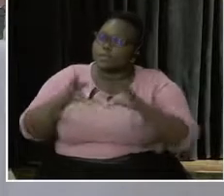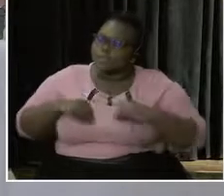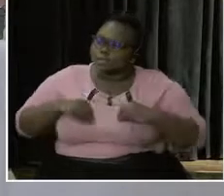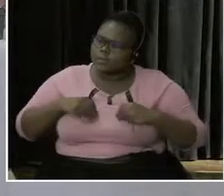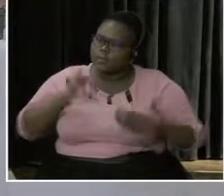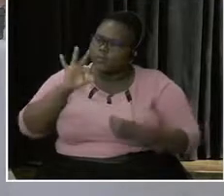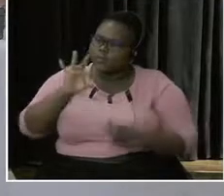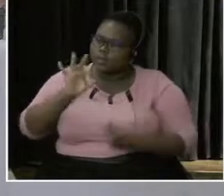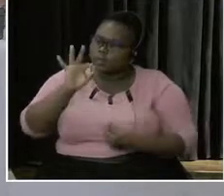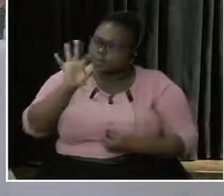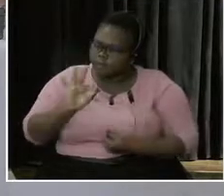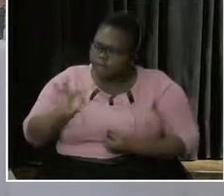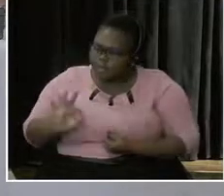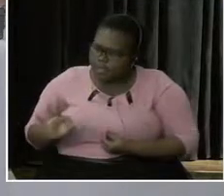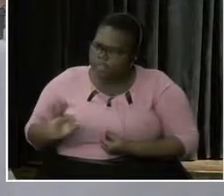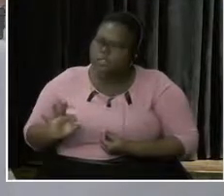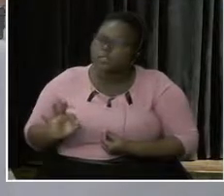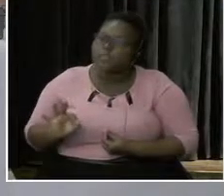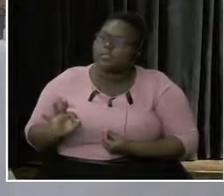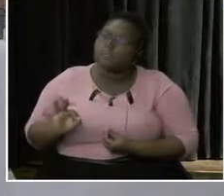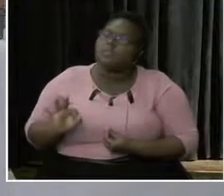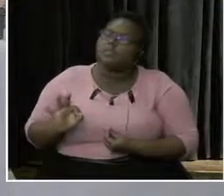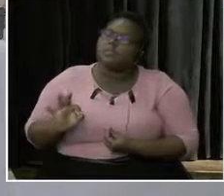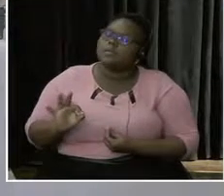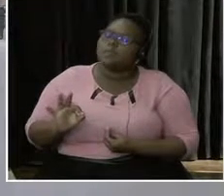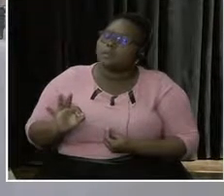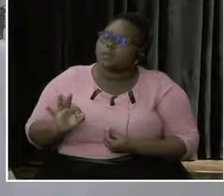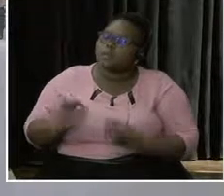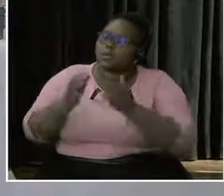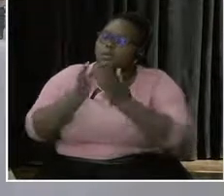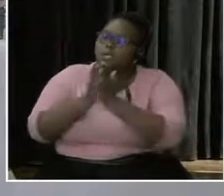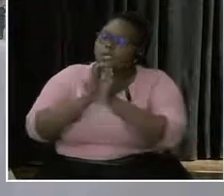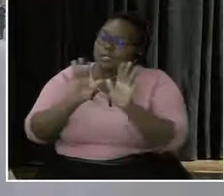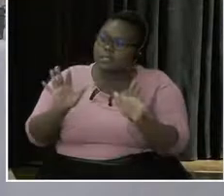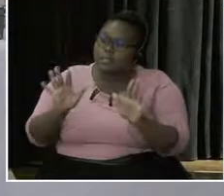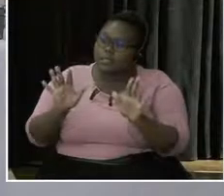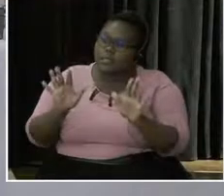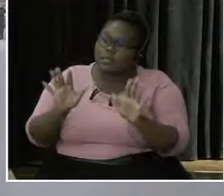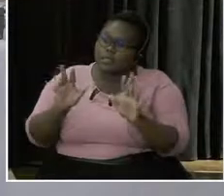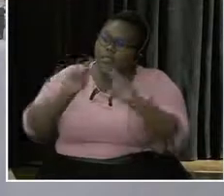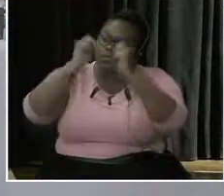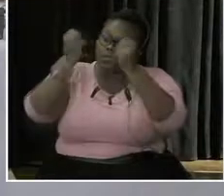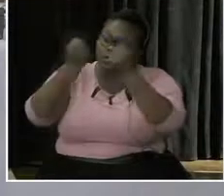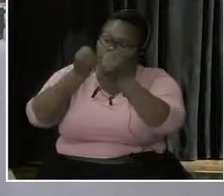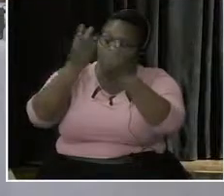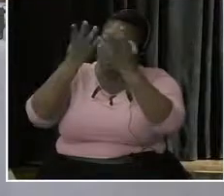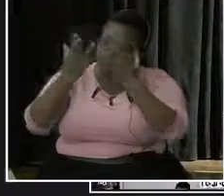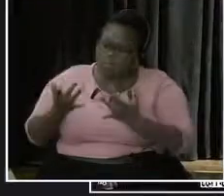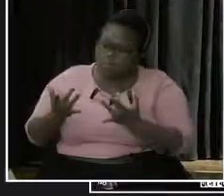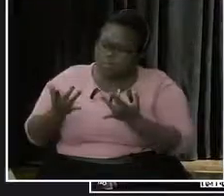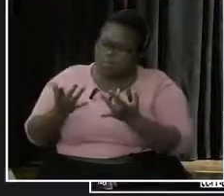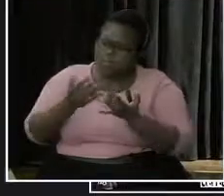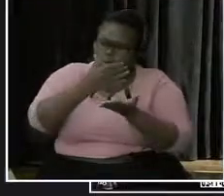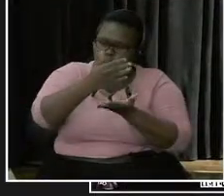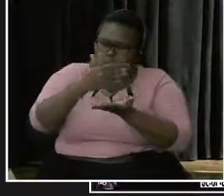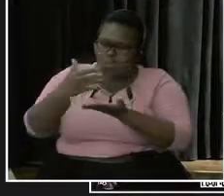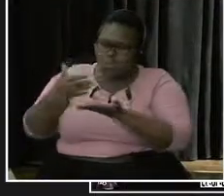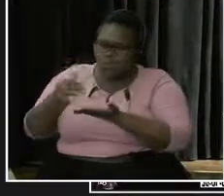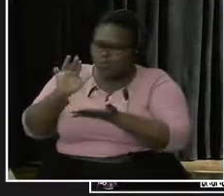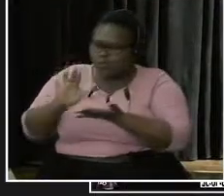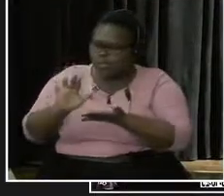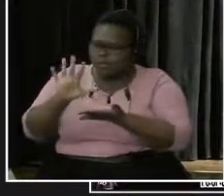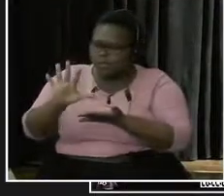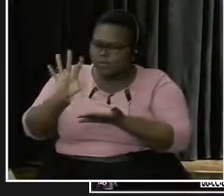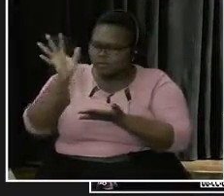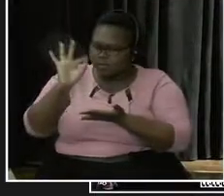and well within the National Treasury norm variation of 10%. A cash collection of 95% as